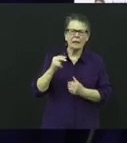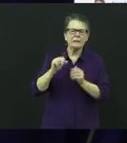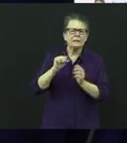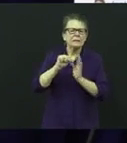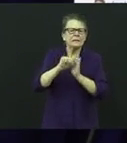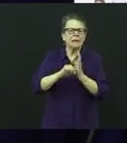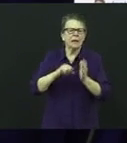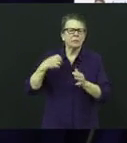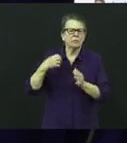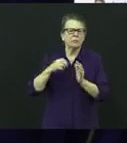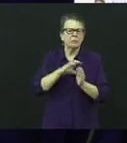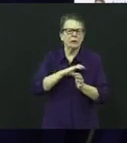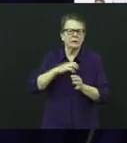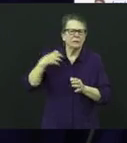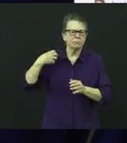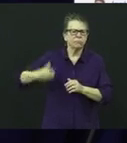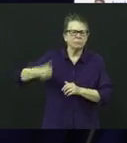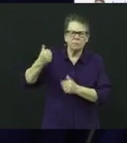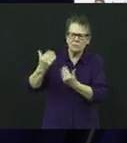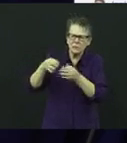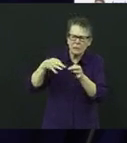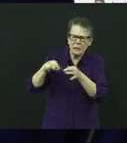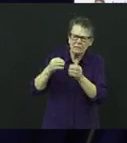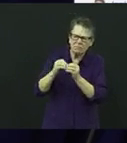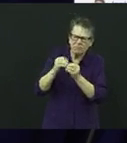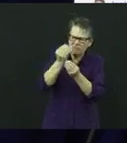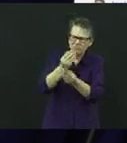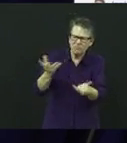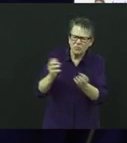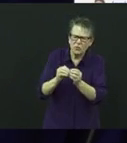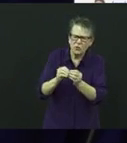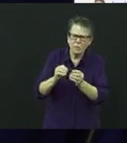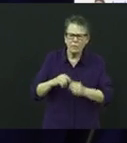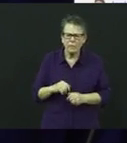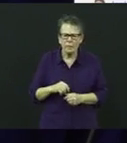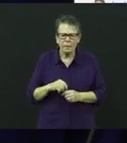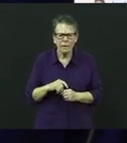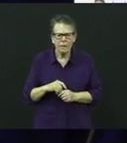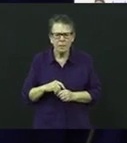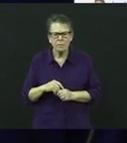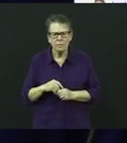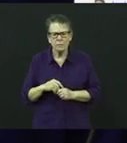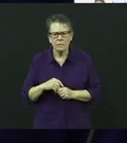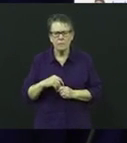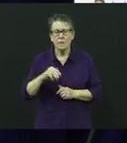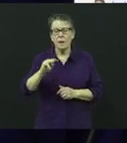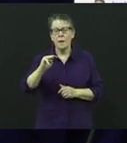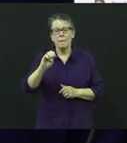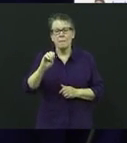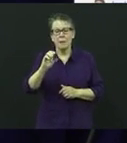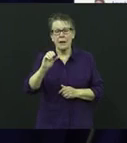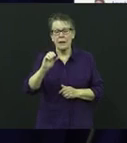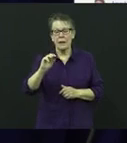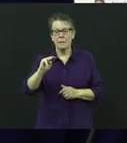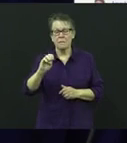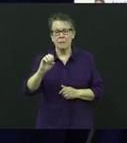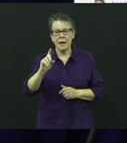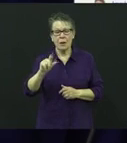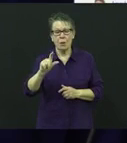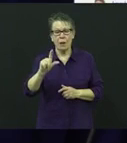Meadowlands Exposition. The second one's going to be at the Convention Center in Edison. The third one will be set up at Atlantic City's Convention